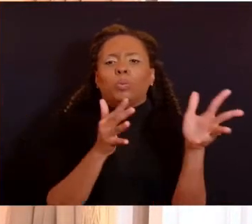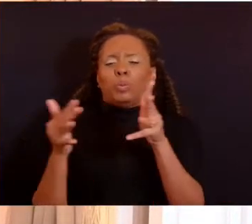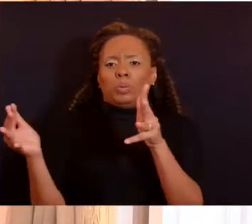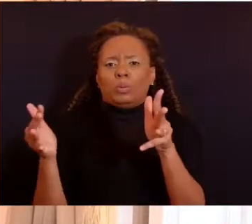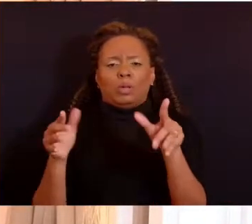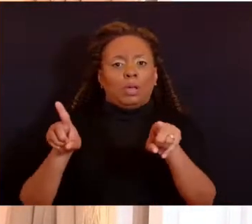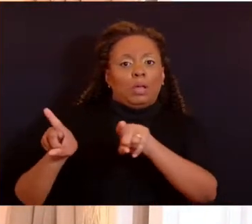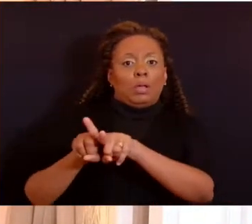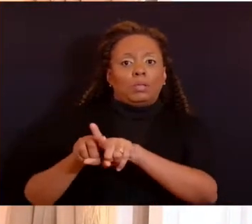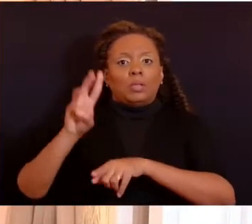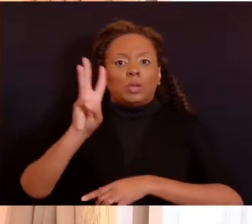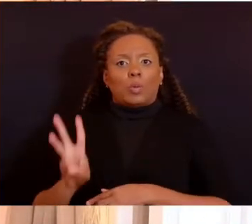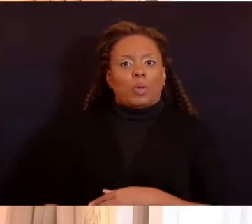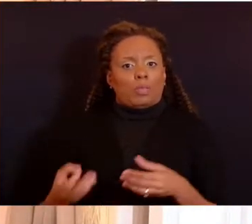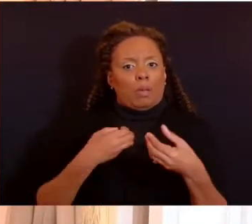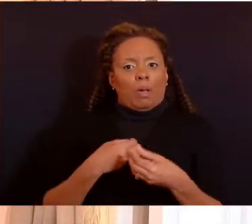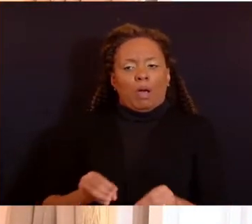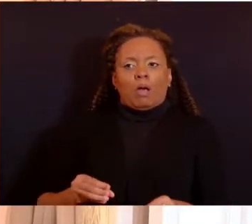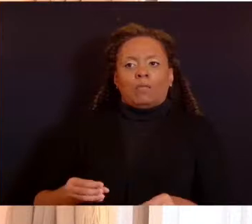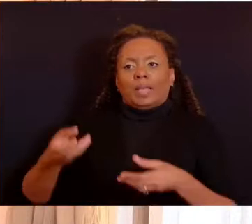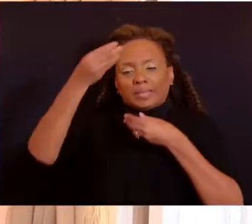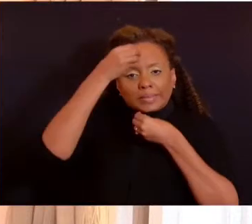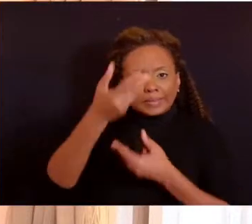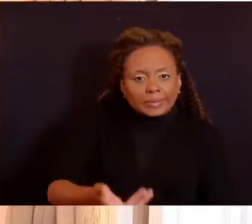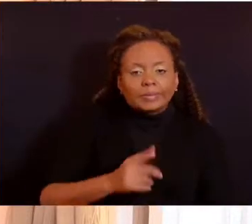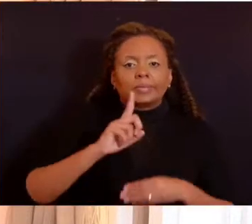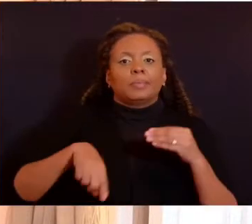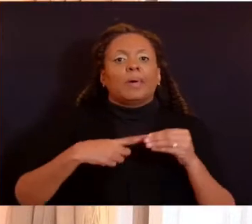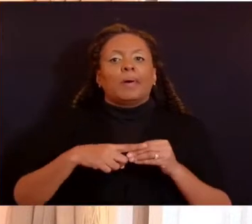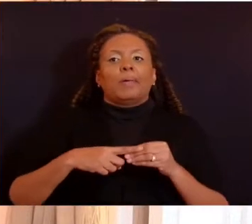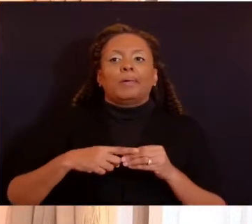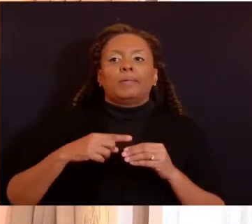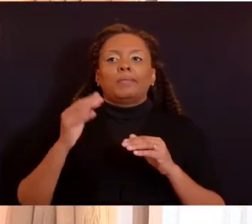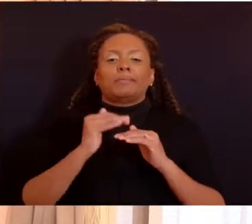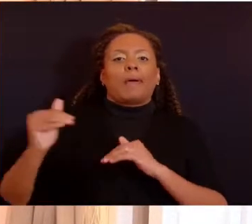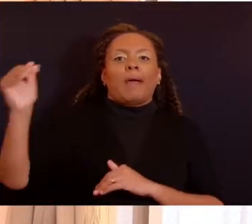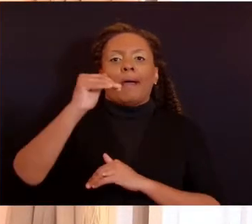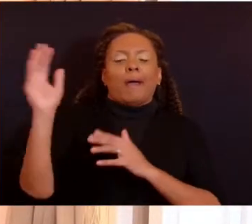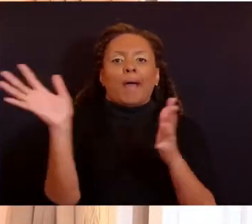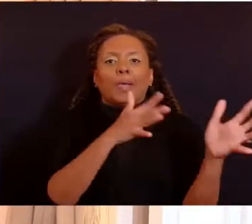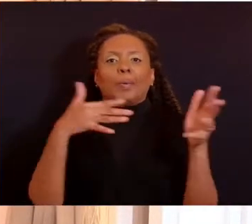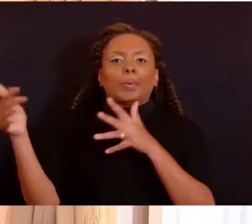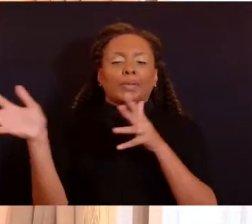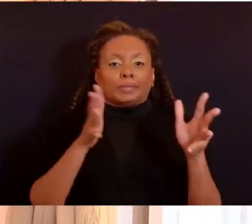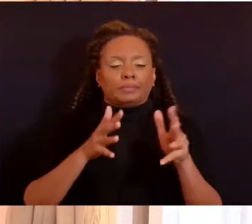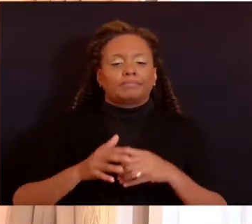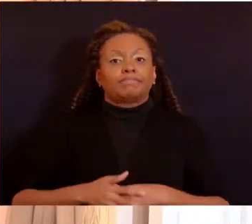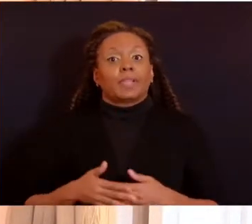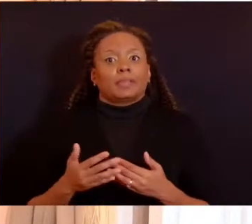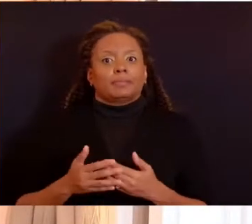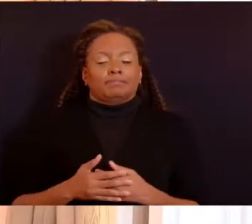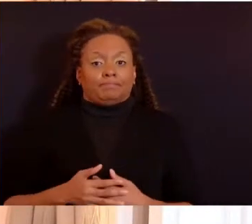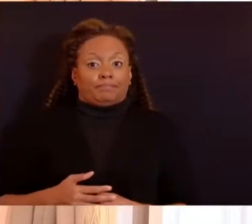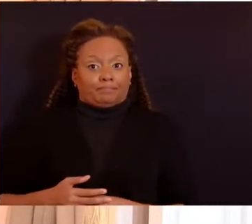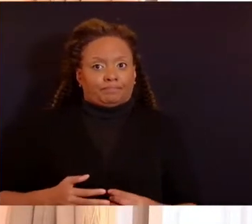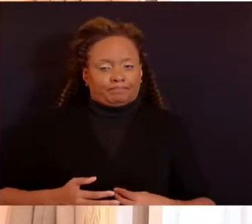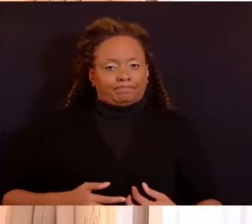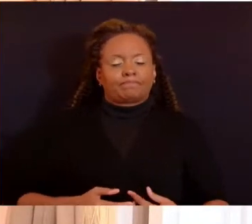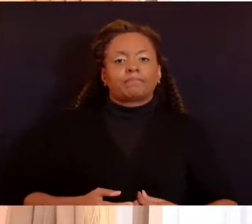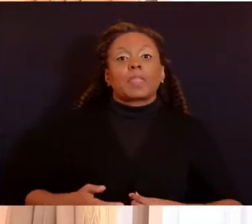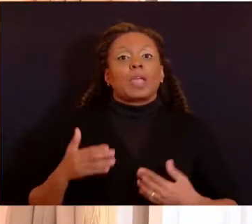Office would have issued a high wind warning immediately as it started. I have with me this